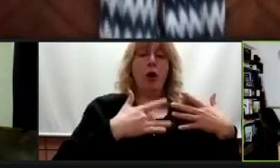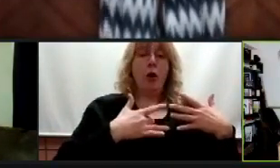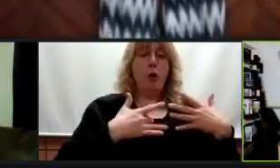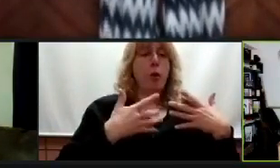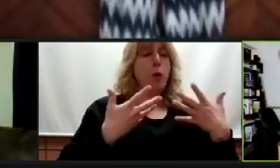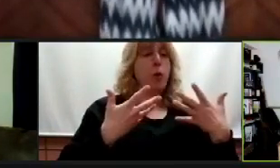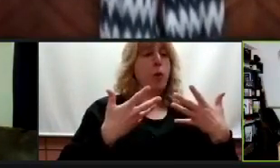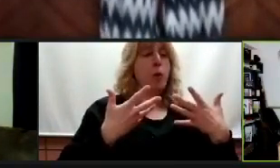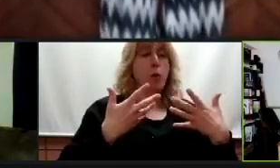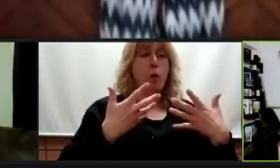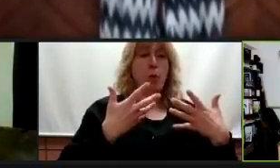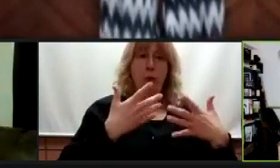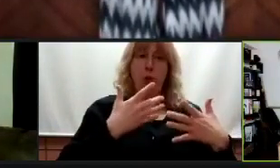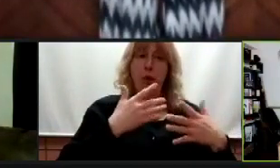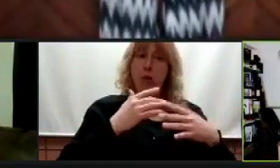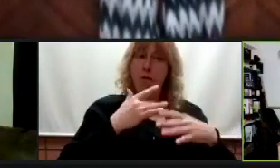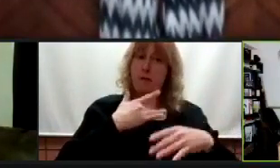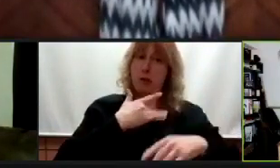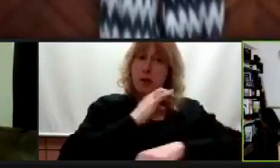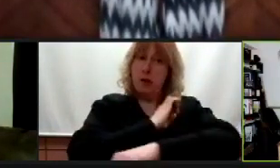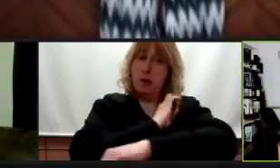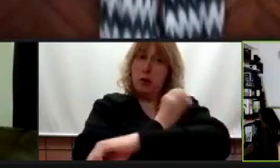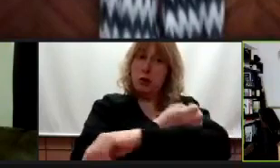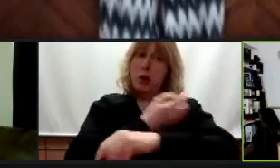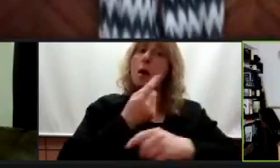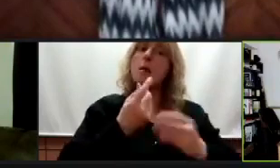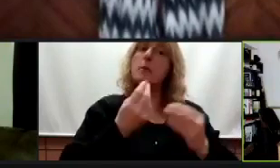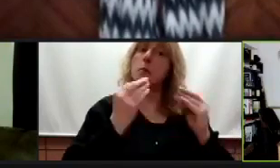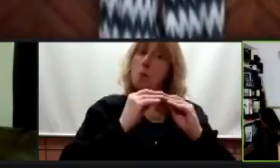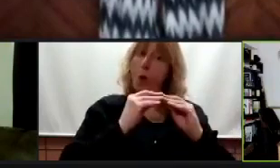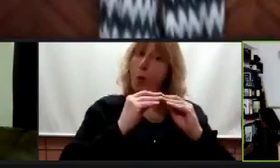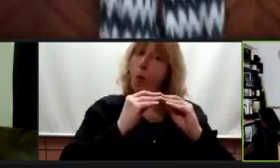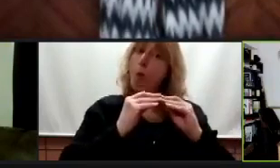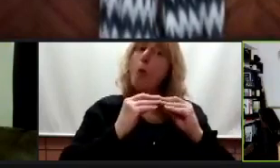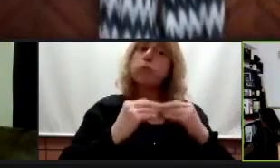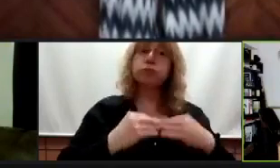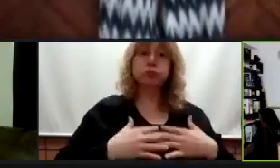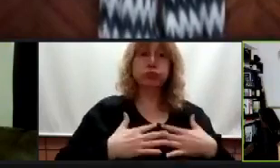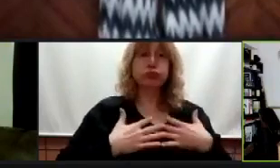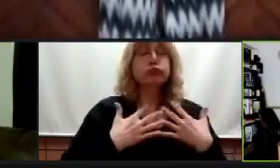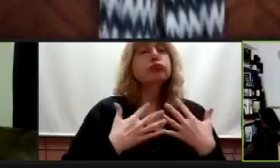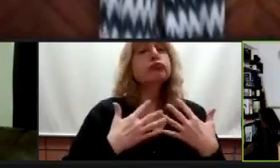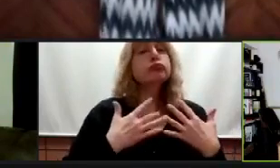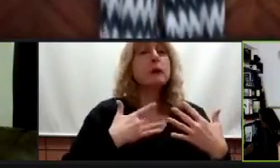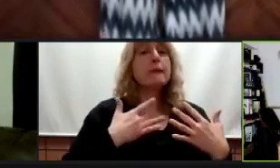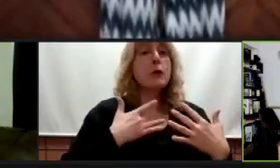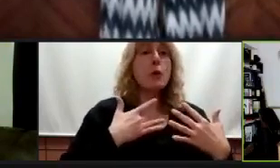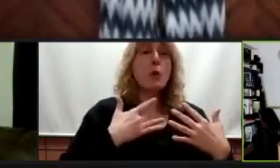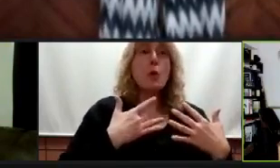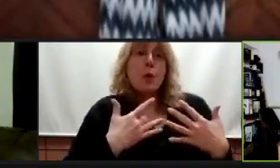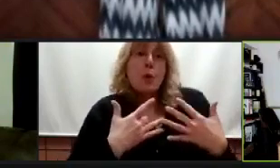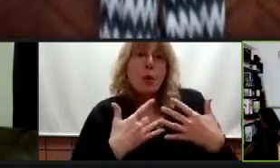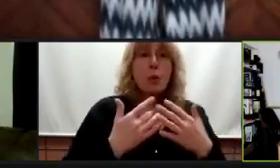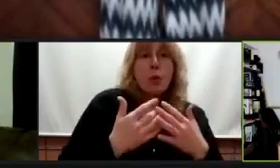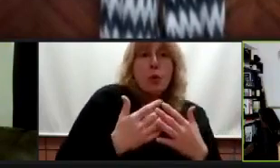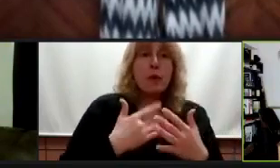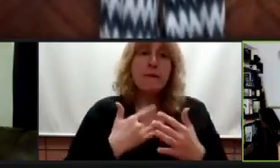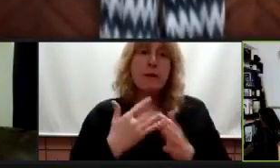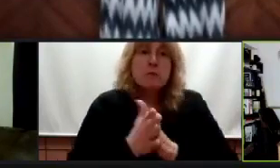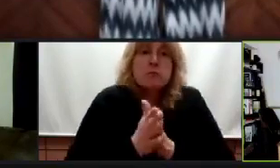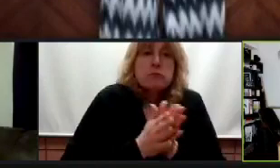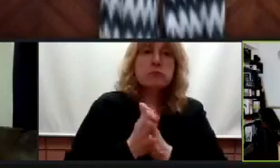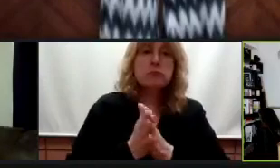Low energy? Yeah. A little more energy? Five. Feeling really energized, right? Was there a